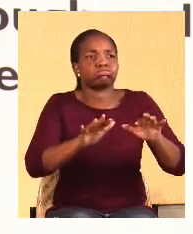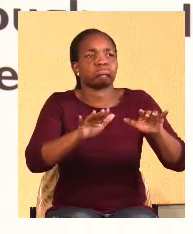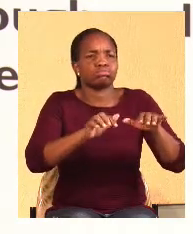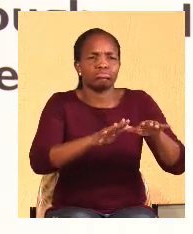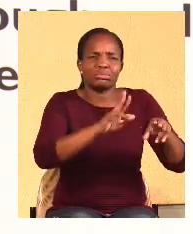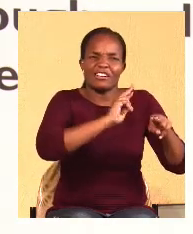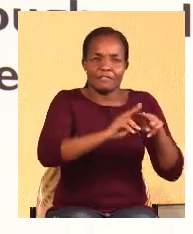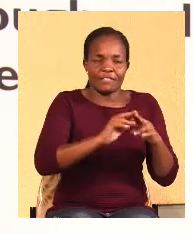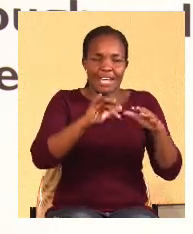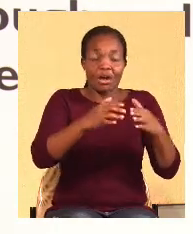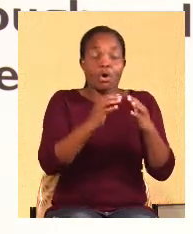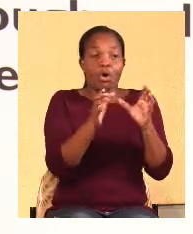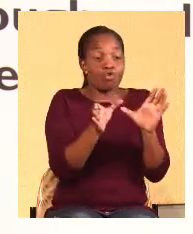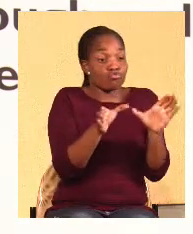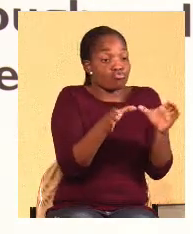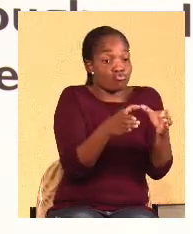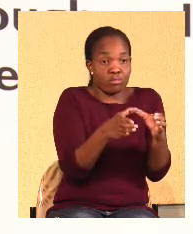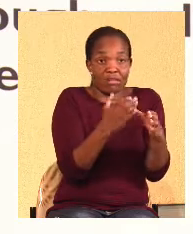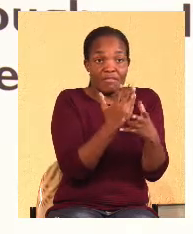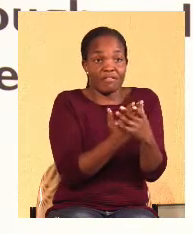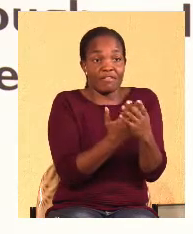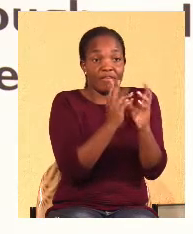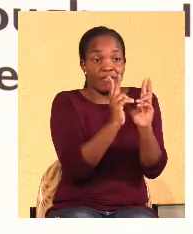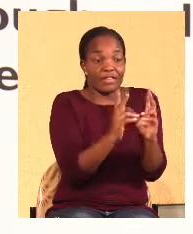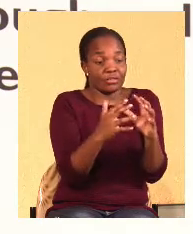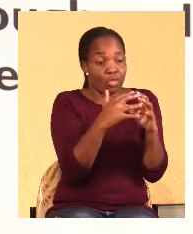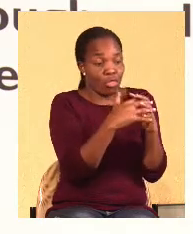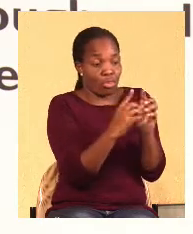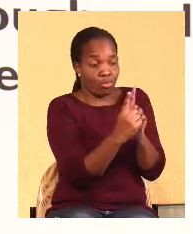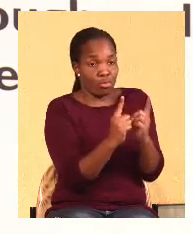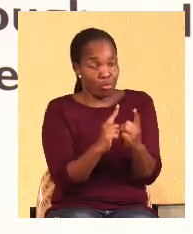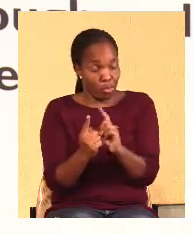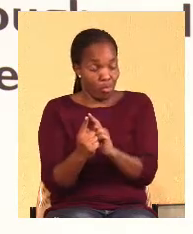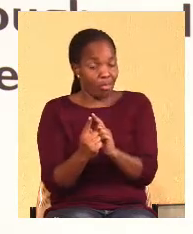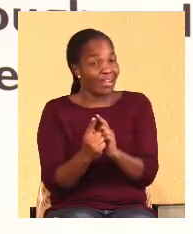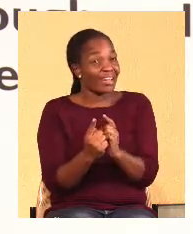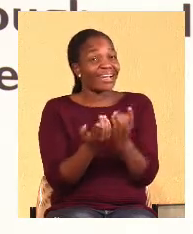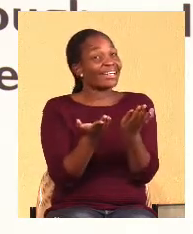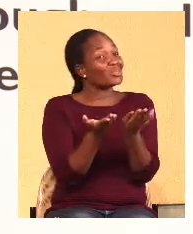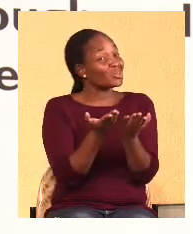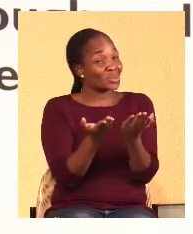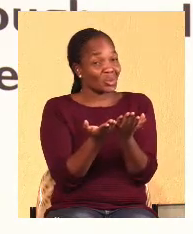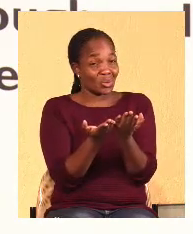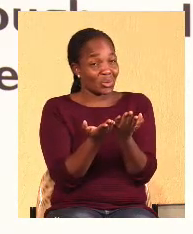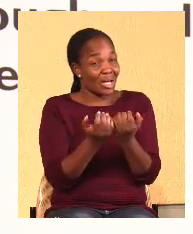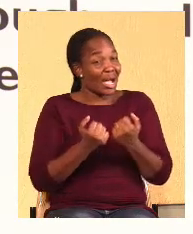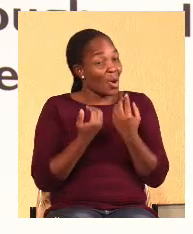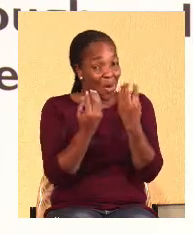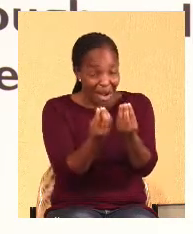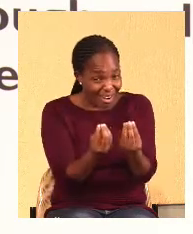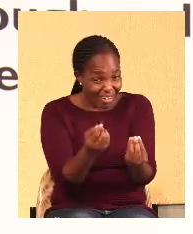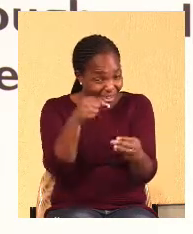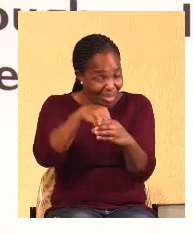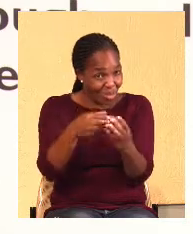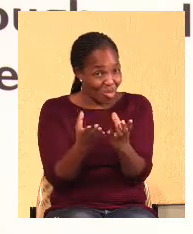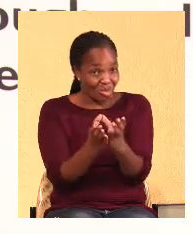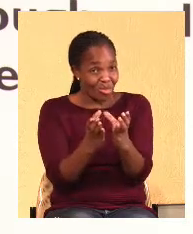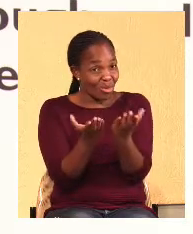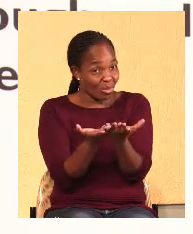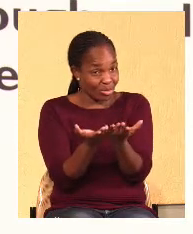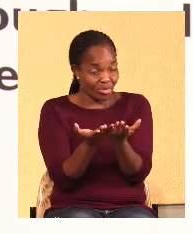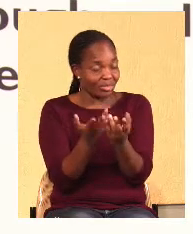congregation of groups and schools, as we know, is probably the most vulnerable space that our children can find itself. So we